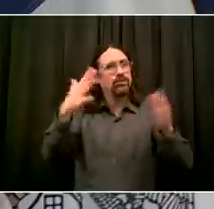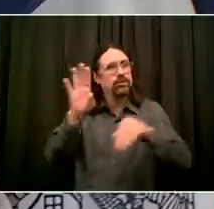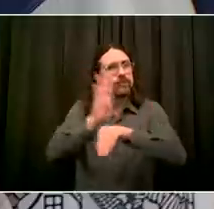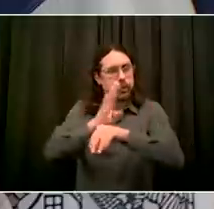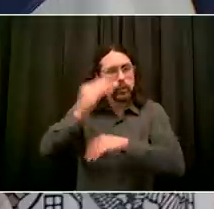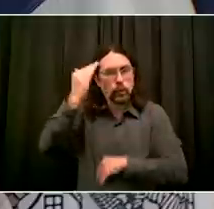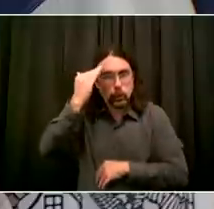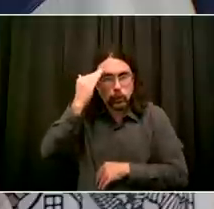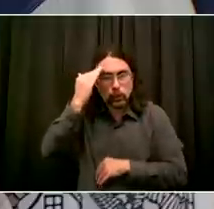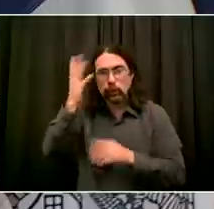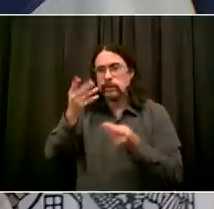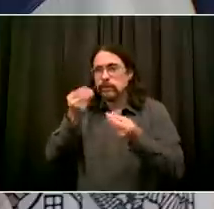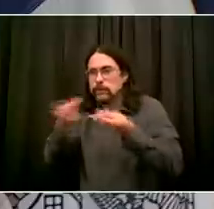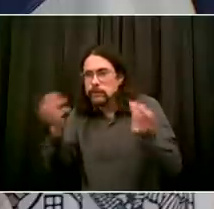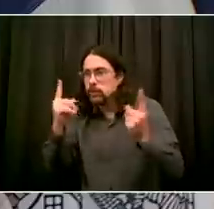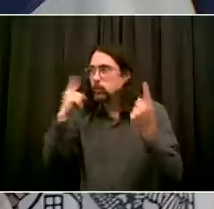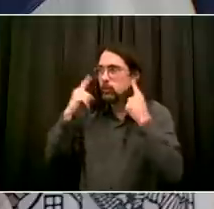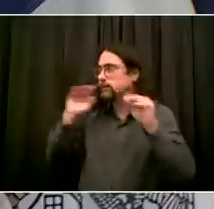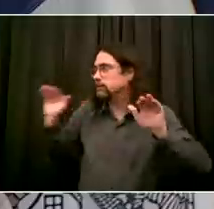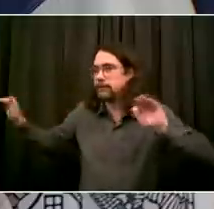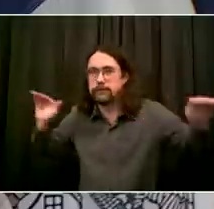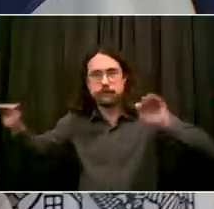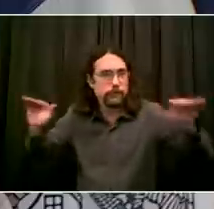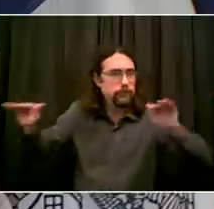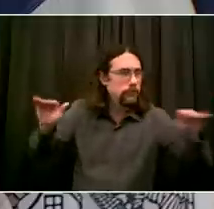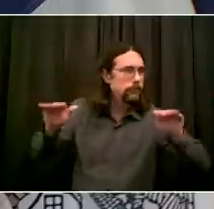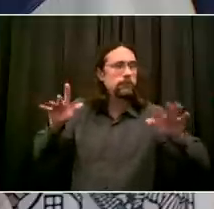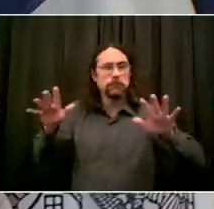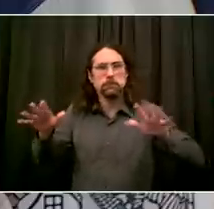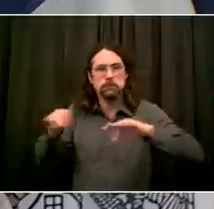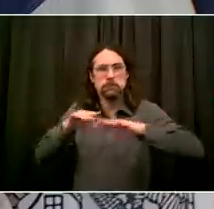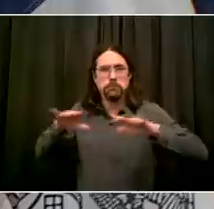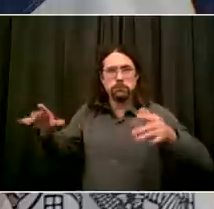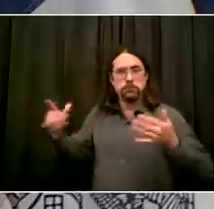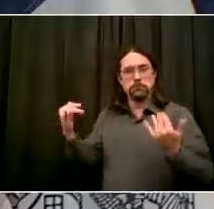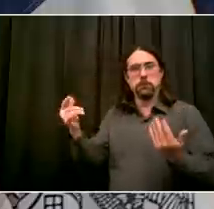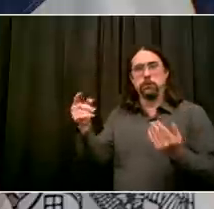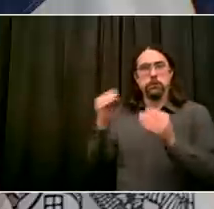very clear. We do not want to harm anybody. We want to